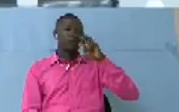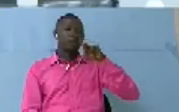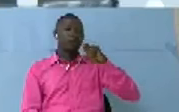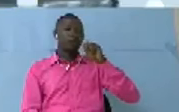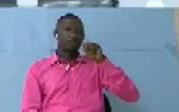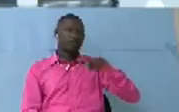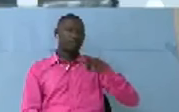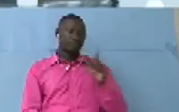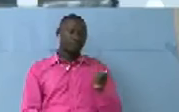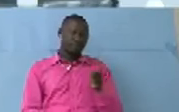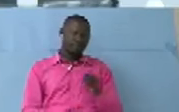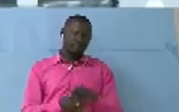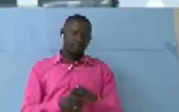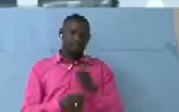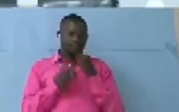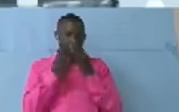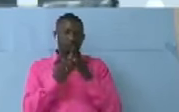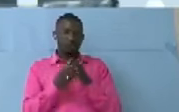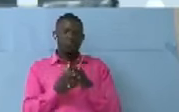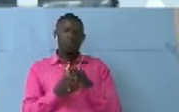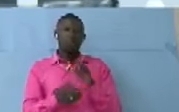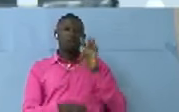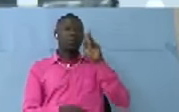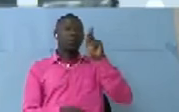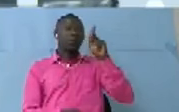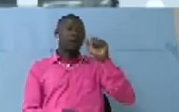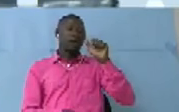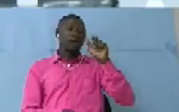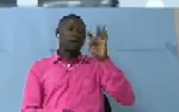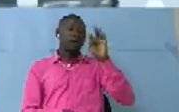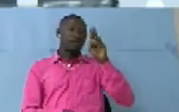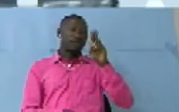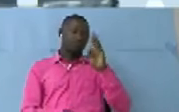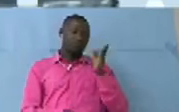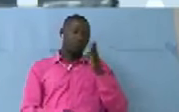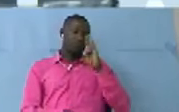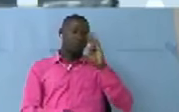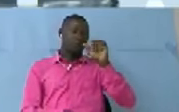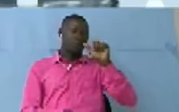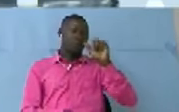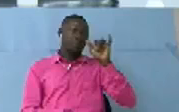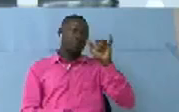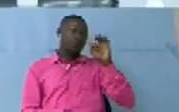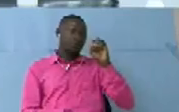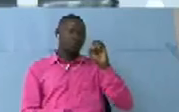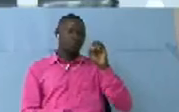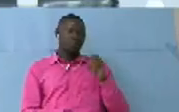Kafu. He said to Kafu Bayo, elder, my father, by Kafu. Mine to bula